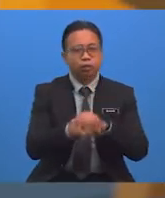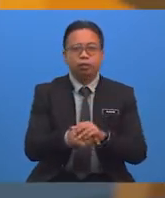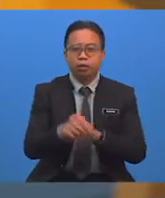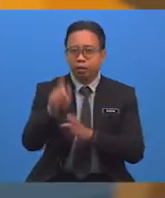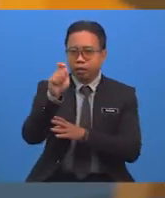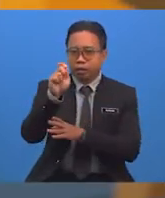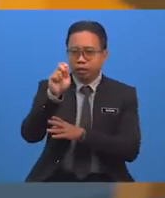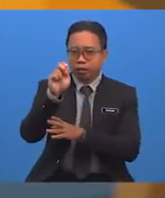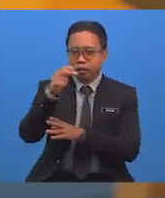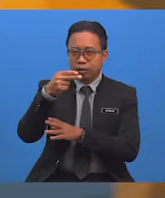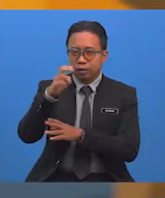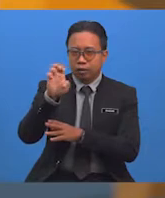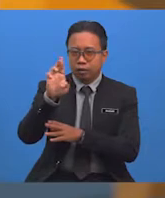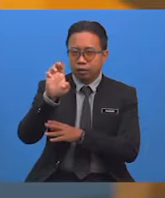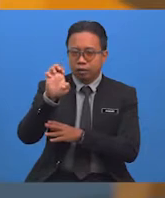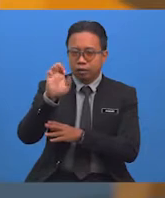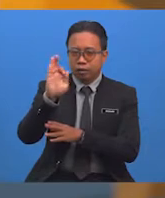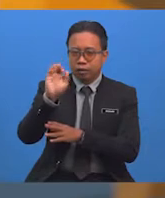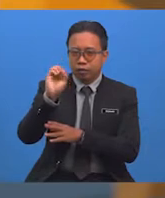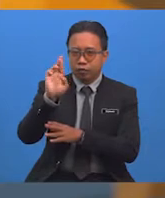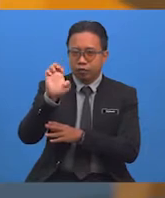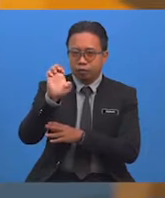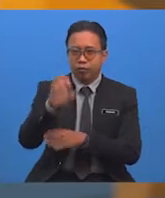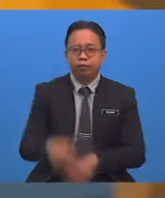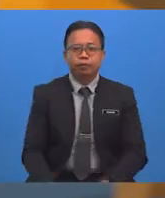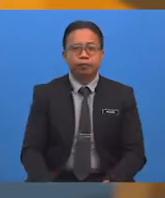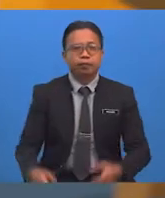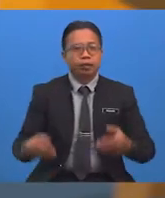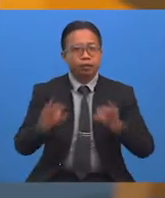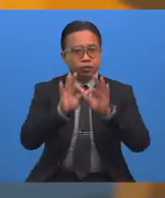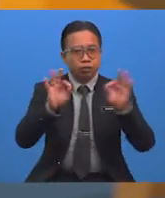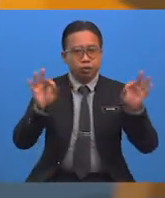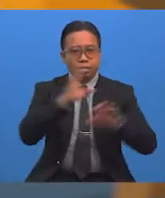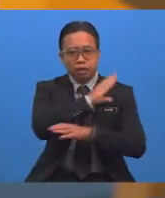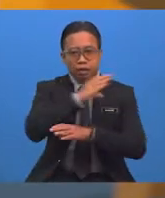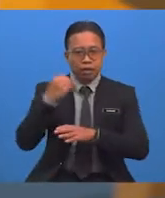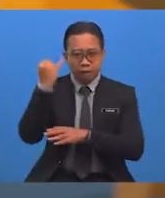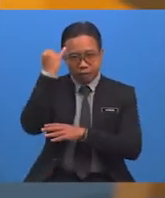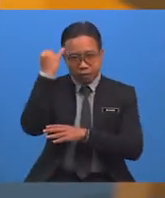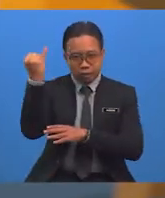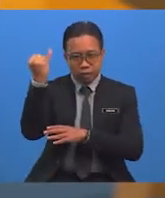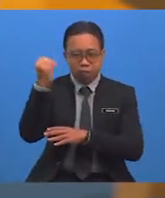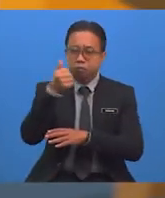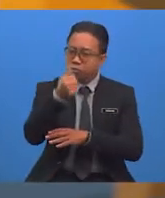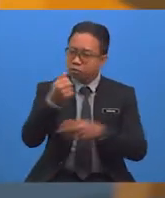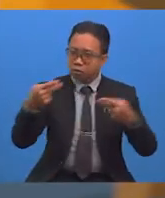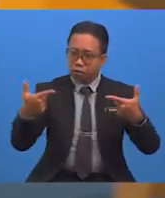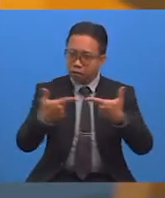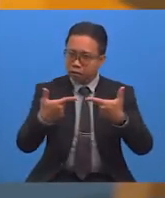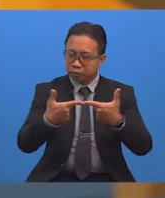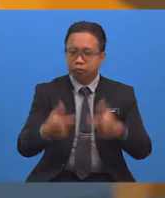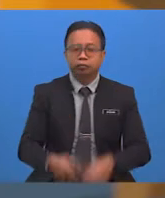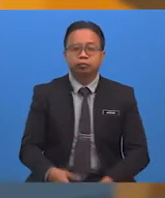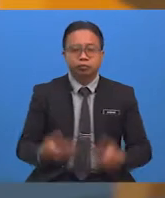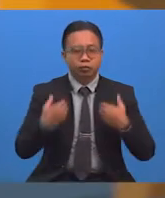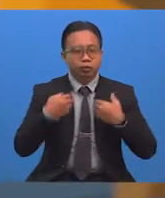therefore, consequently, etc. Sentences and ideas are well linked. There should be a good flow